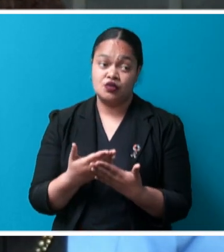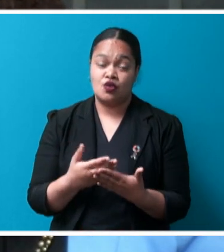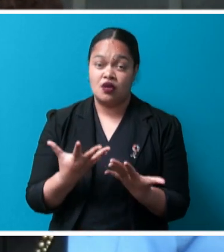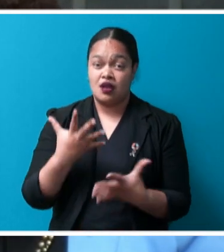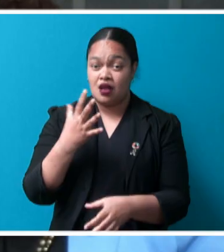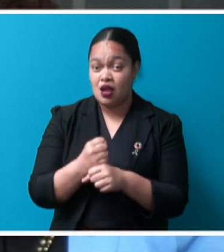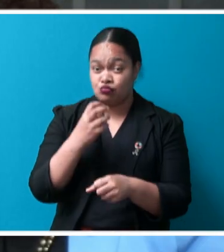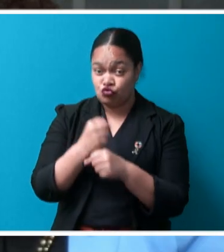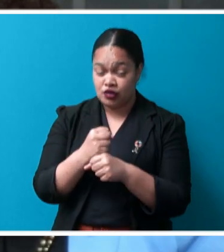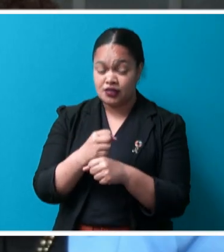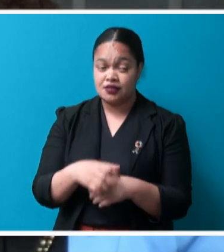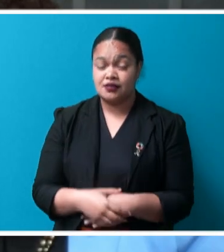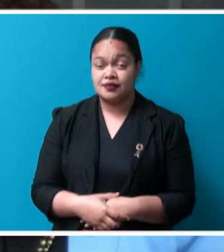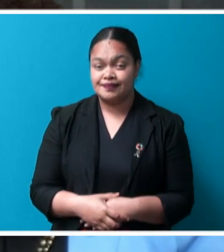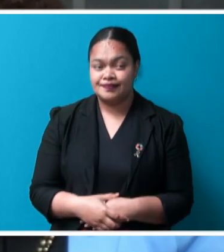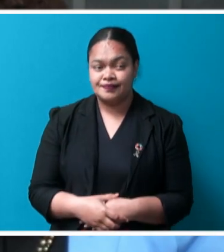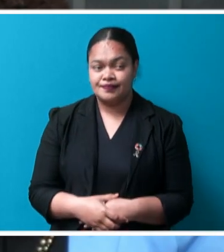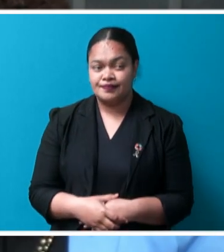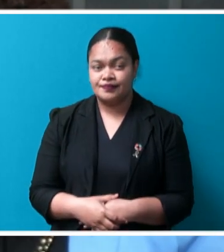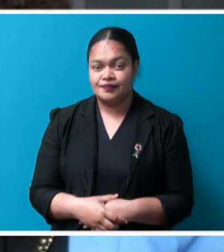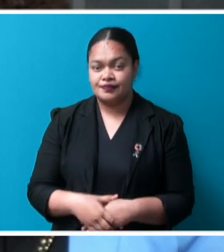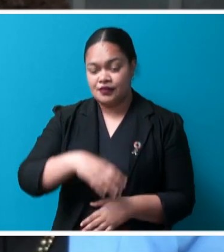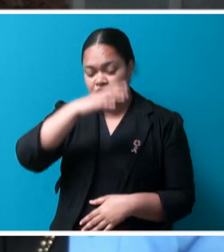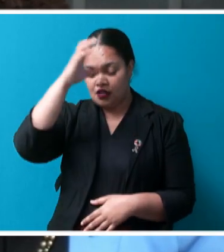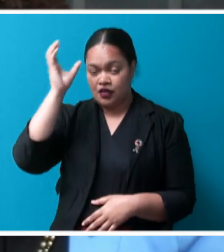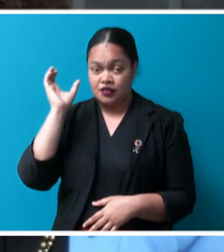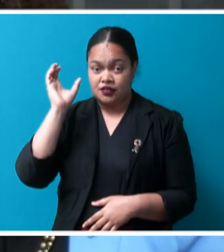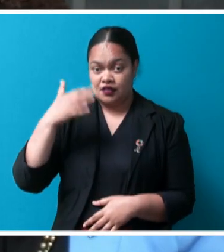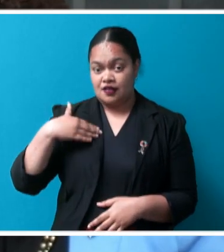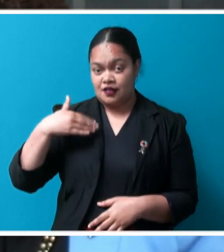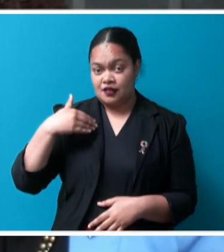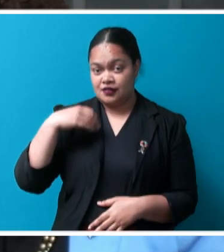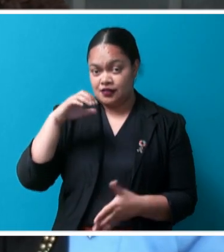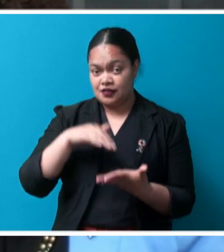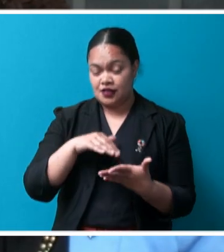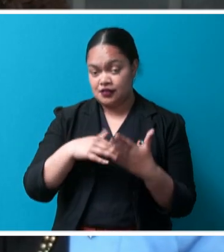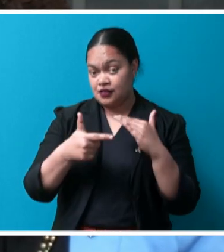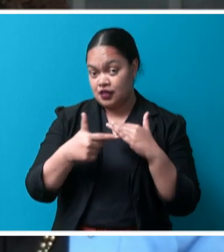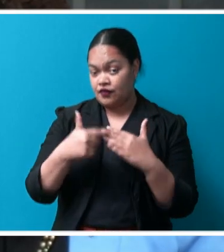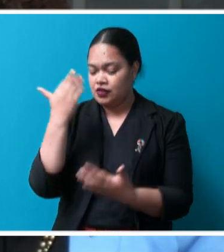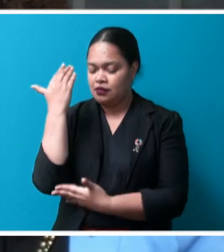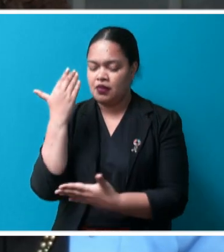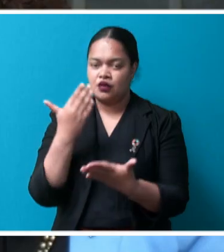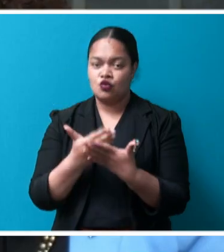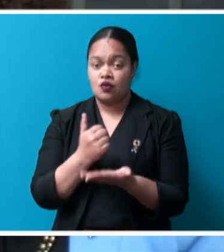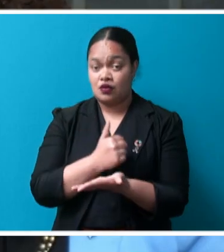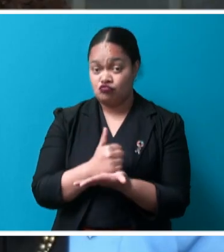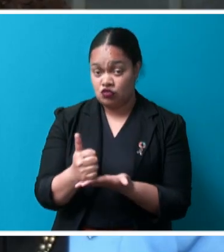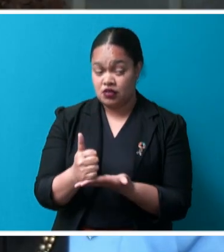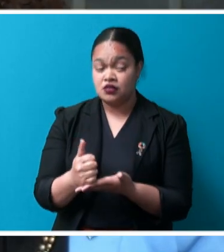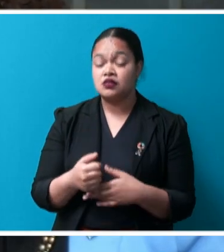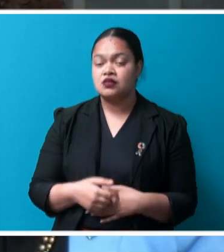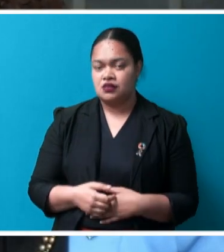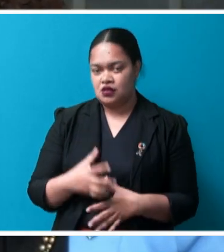upgrading of a nursing station to a health center level, dependent on the grade, it also must be